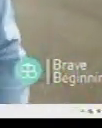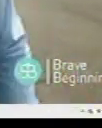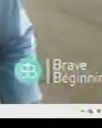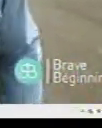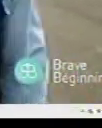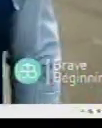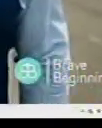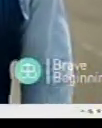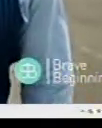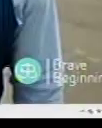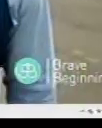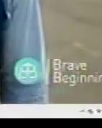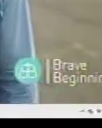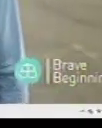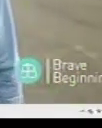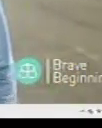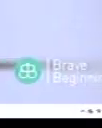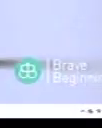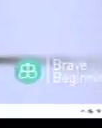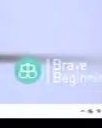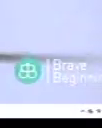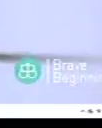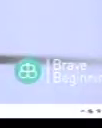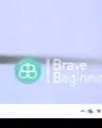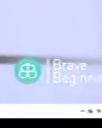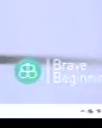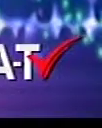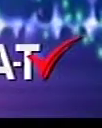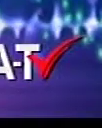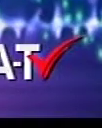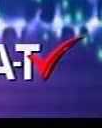cool is her office, where she helps save little lives. Nearly half.